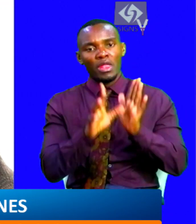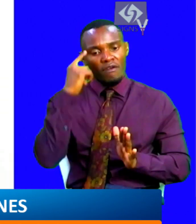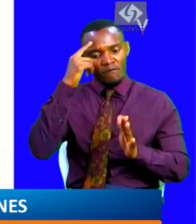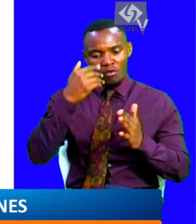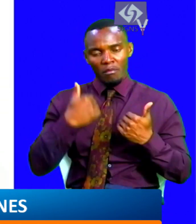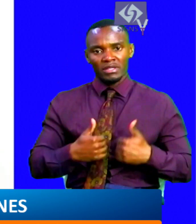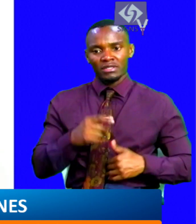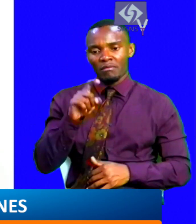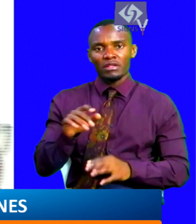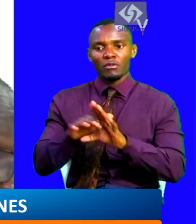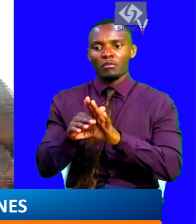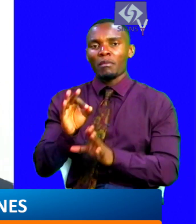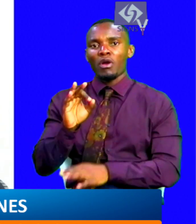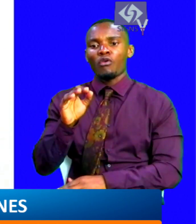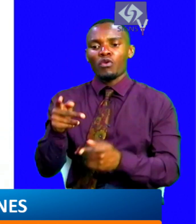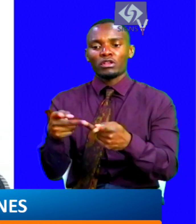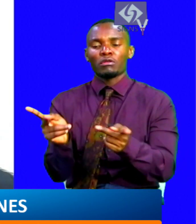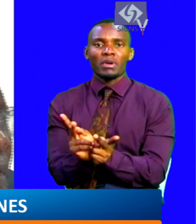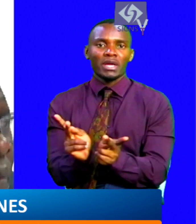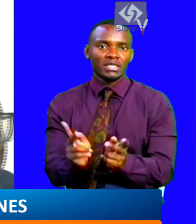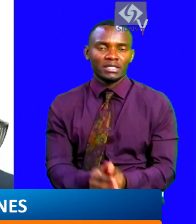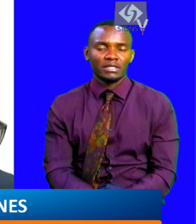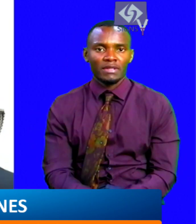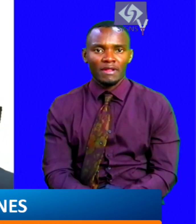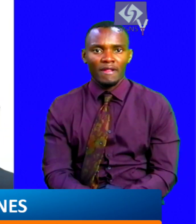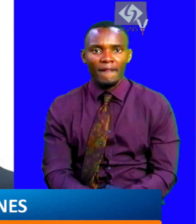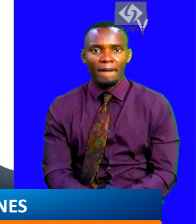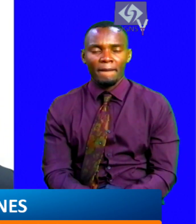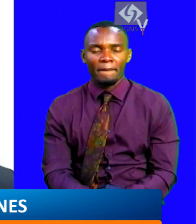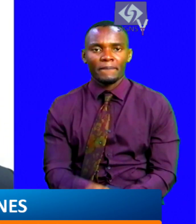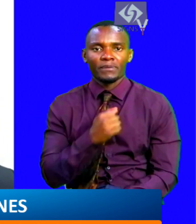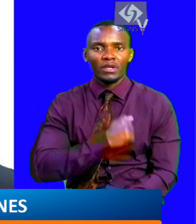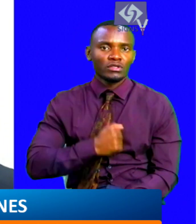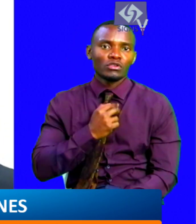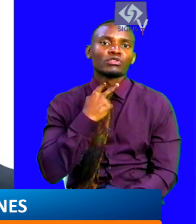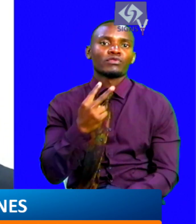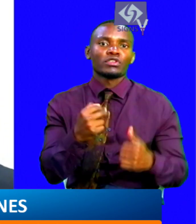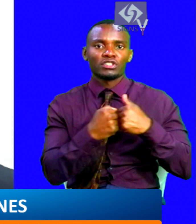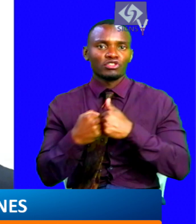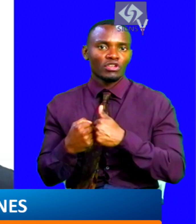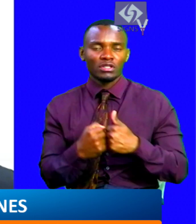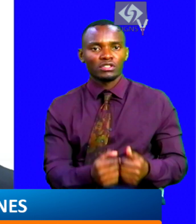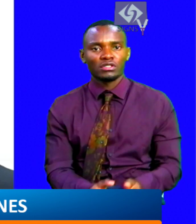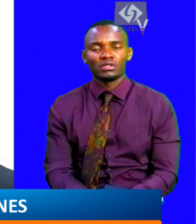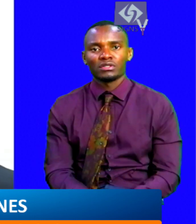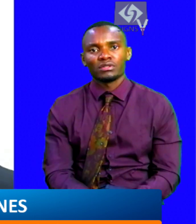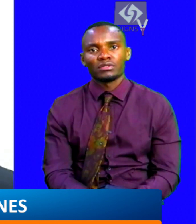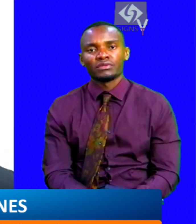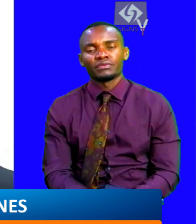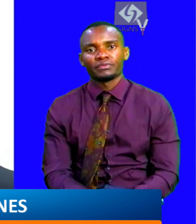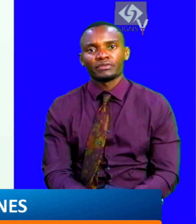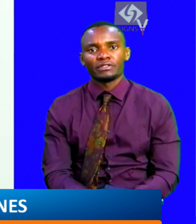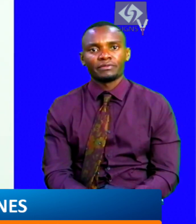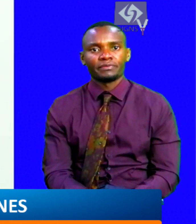that it speaks to that the advocate on record for myself must be a member of the party. You are